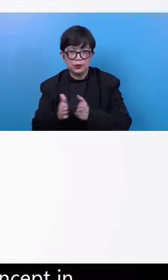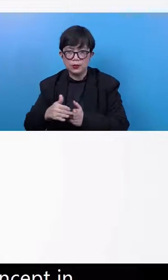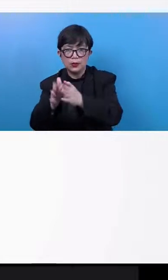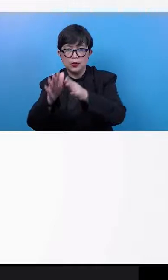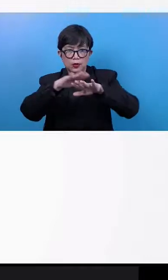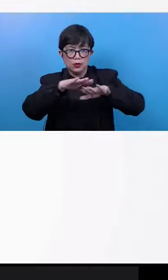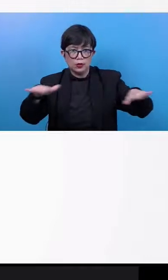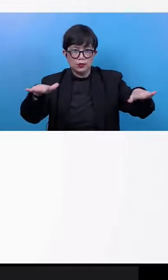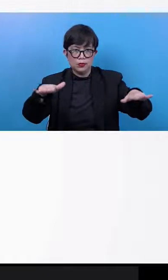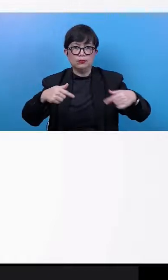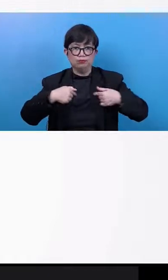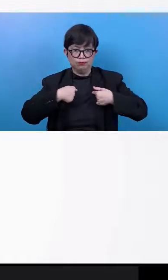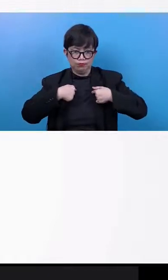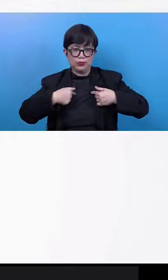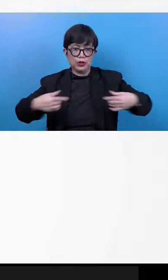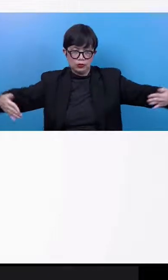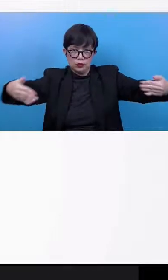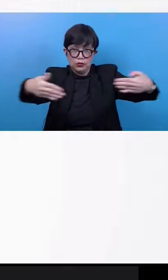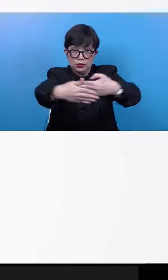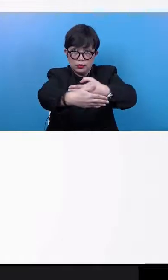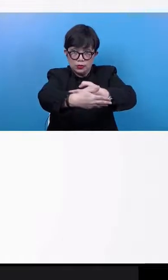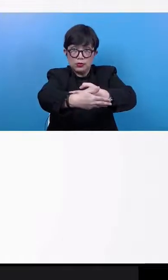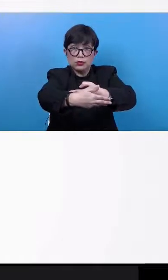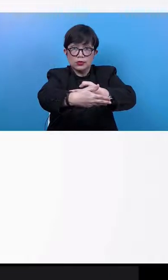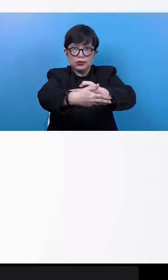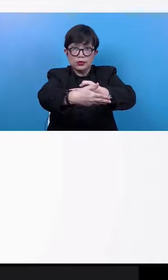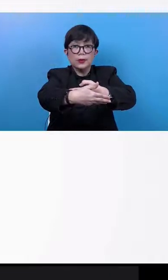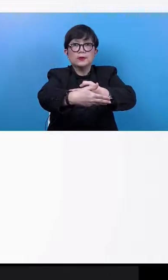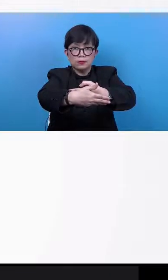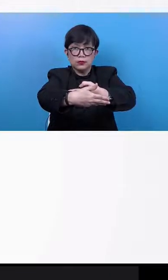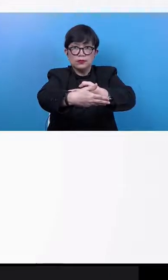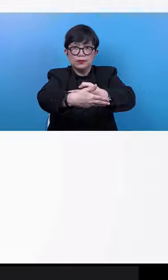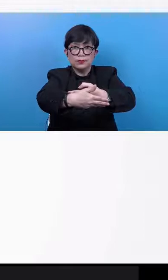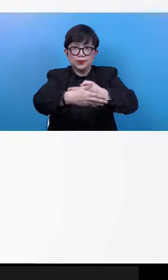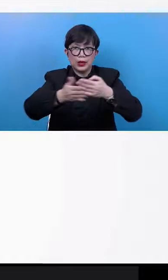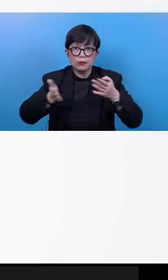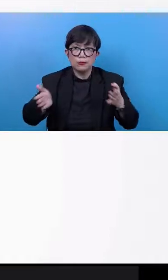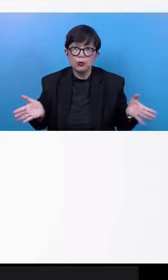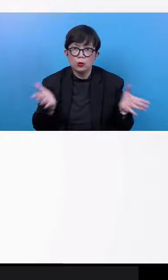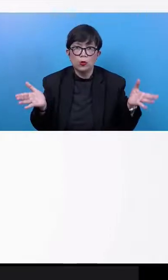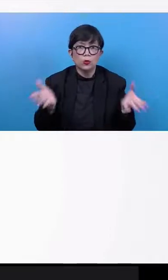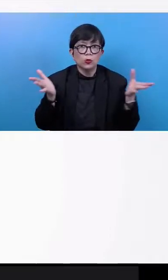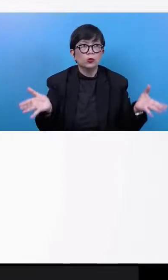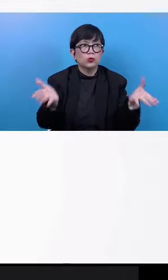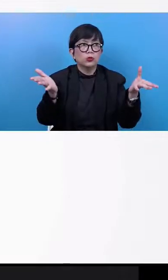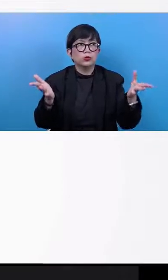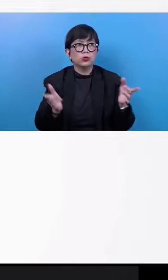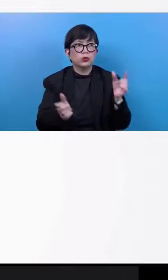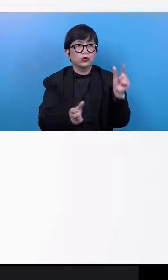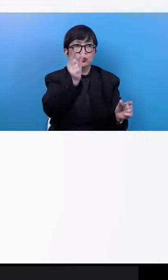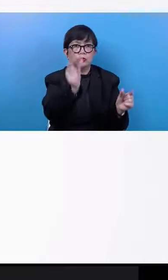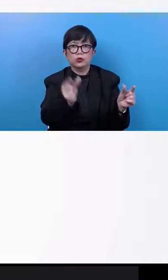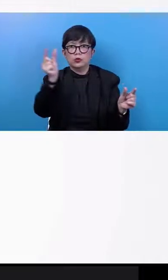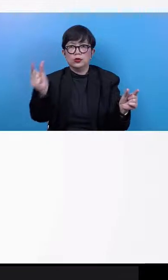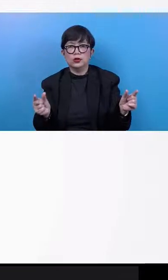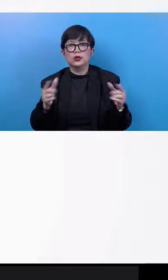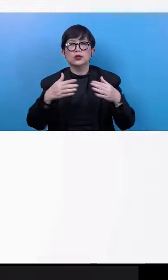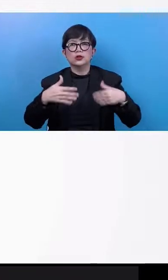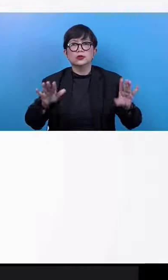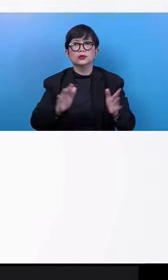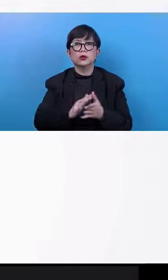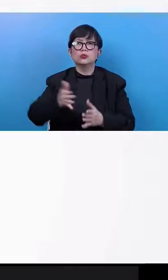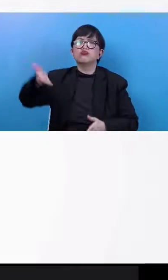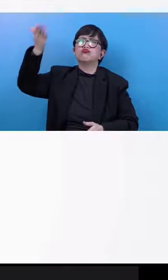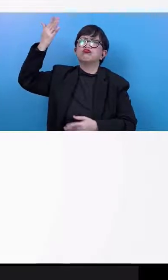an idea put forward by Sadako Ogata and Amartya Sen almost 20 years ago when they led the effort